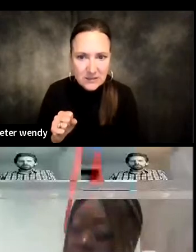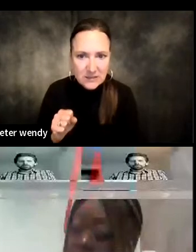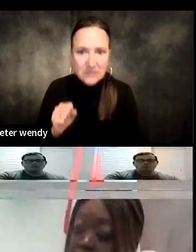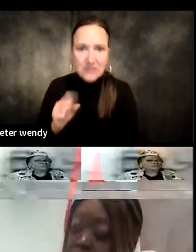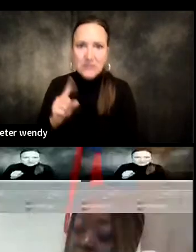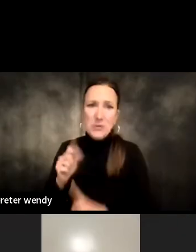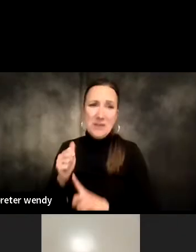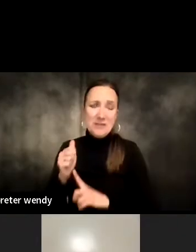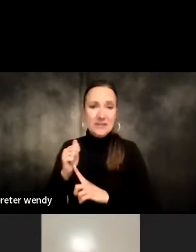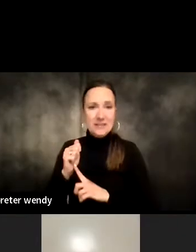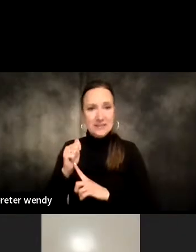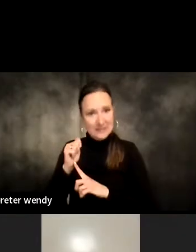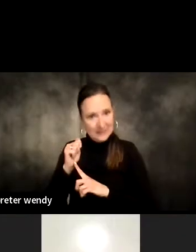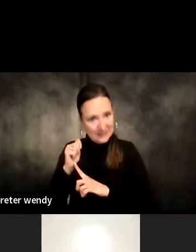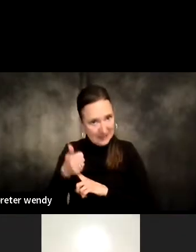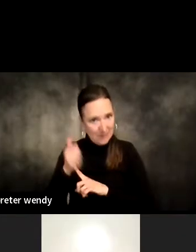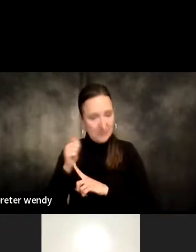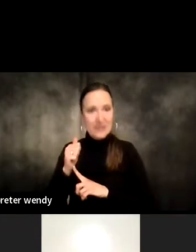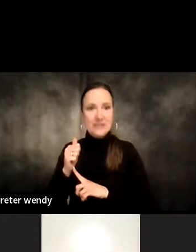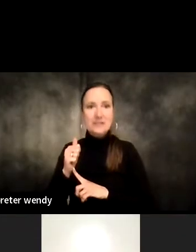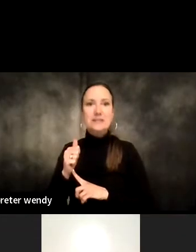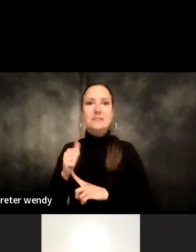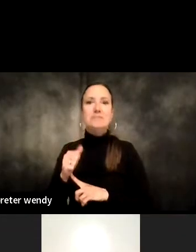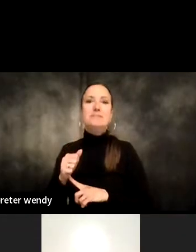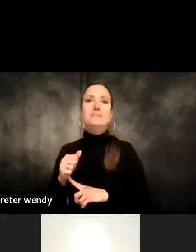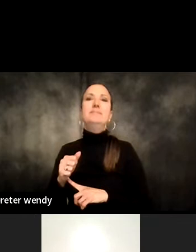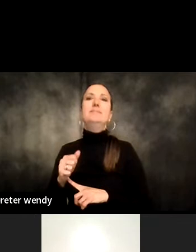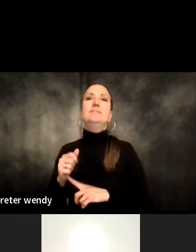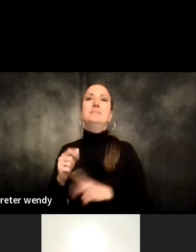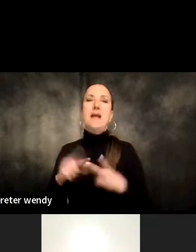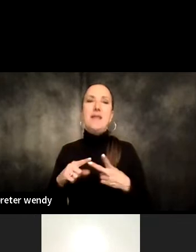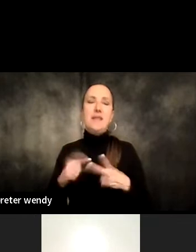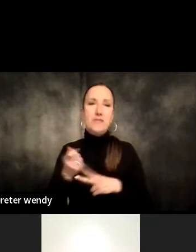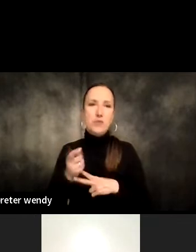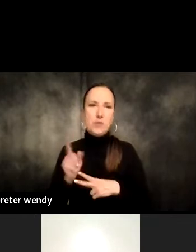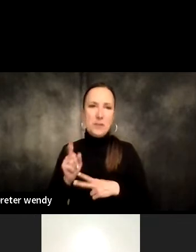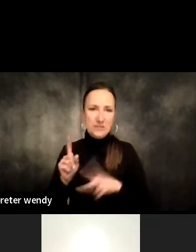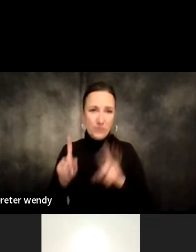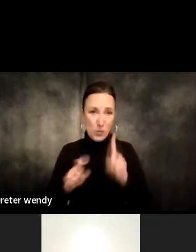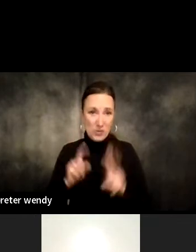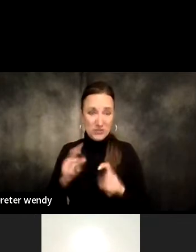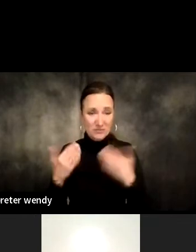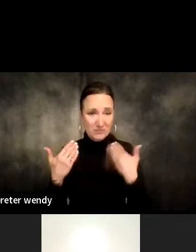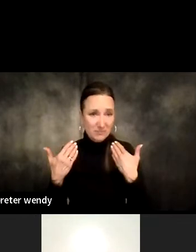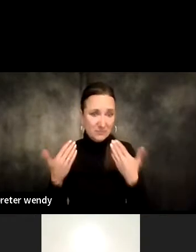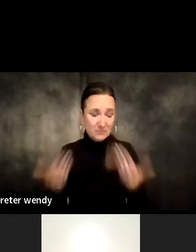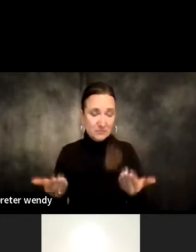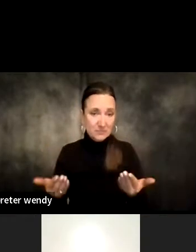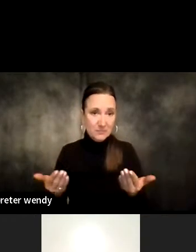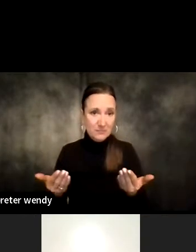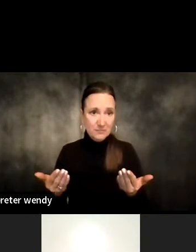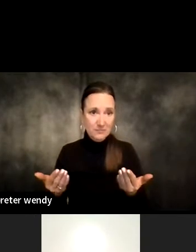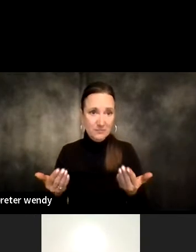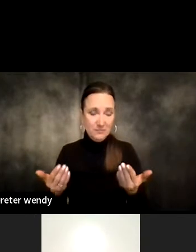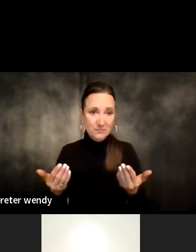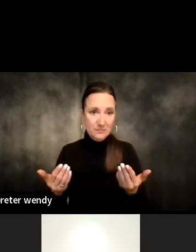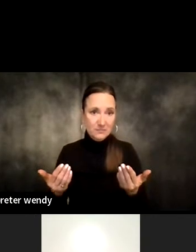10 minutes and a few minutes for questions. If you can go ahead and